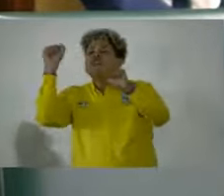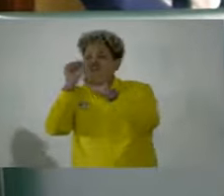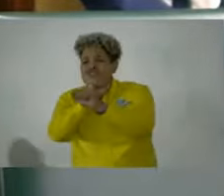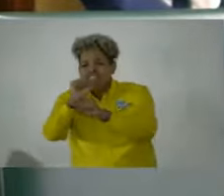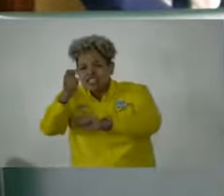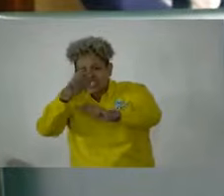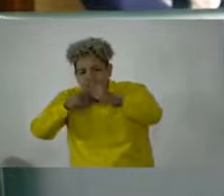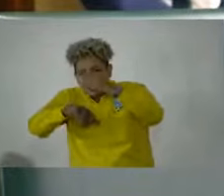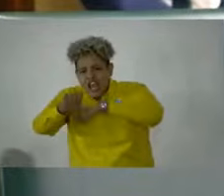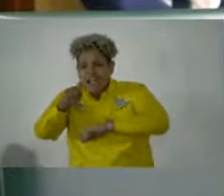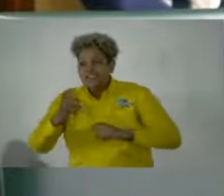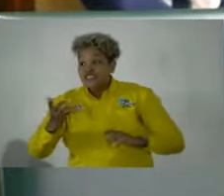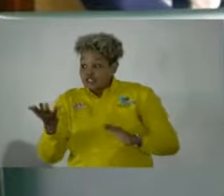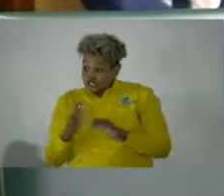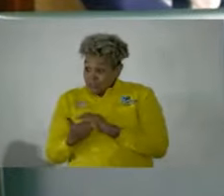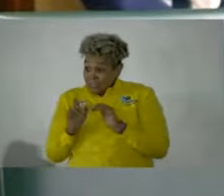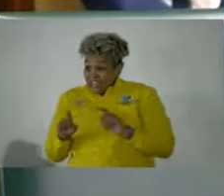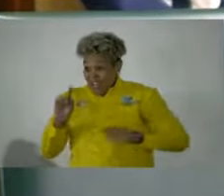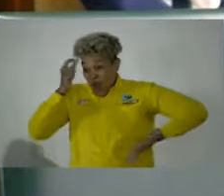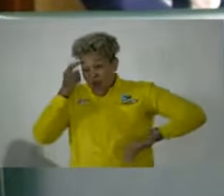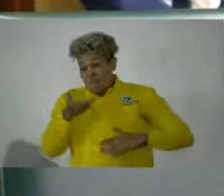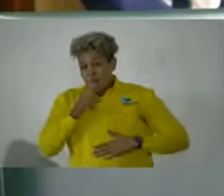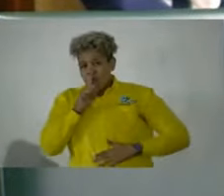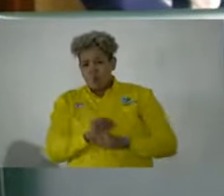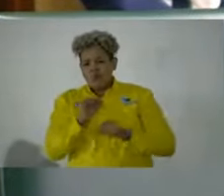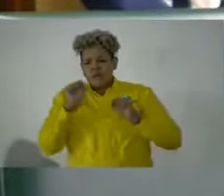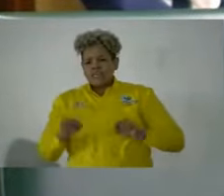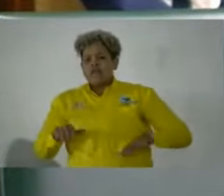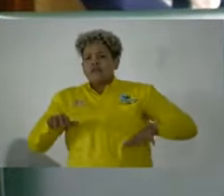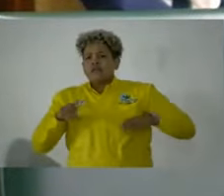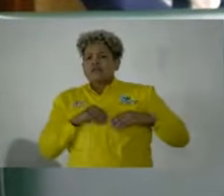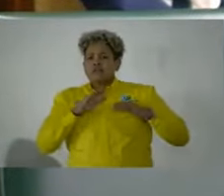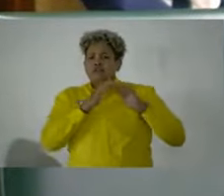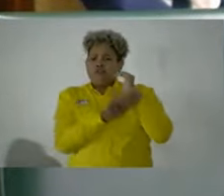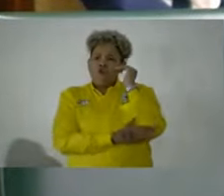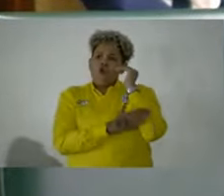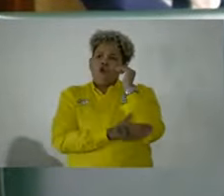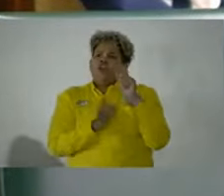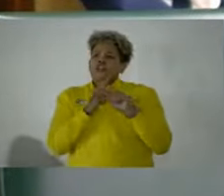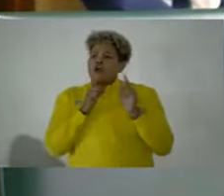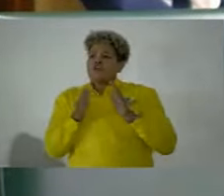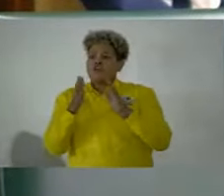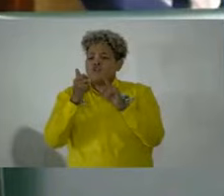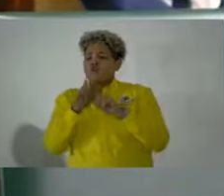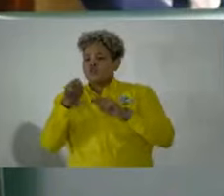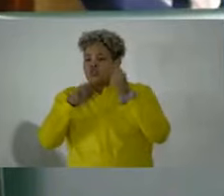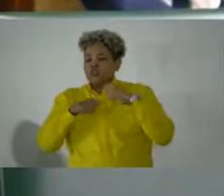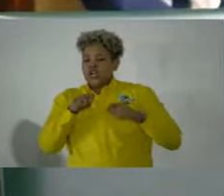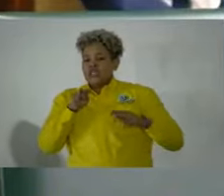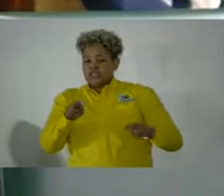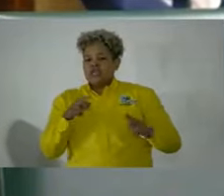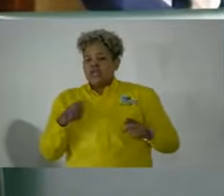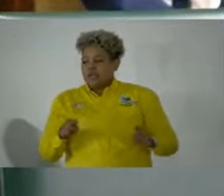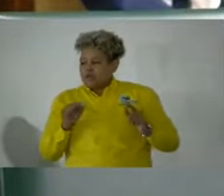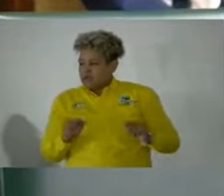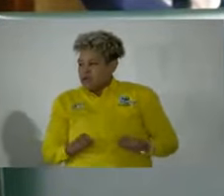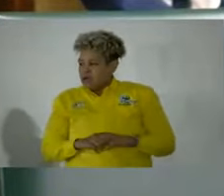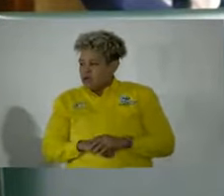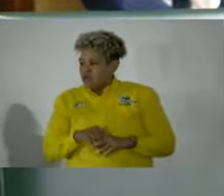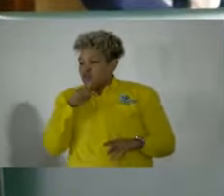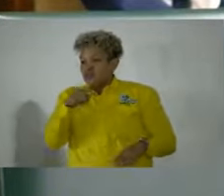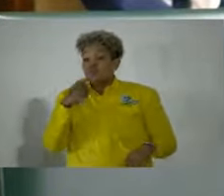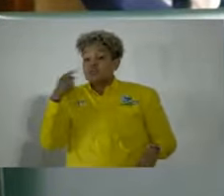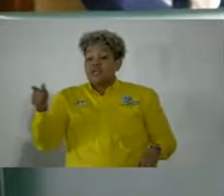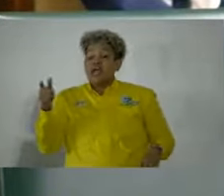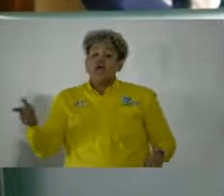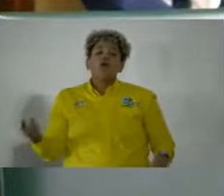change. Jamaica now needs a government that can take the country on the road to change. You say